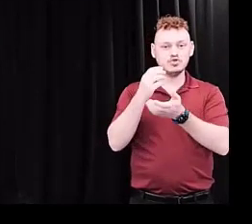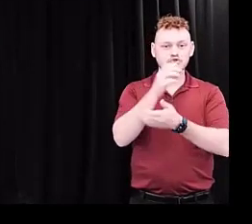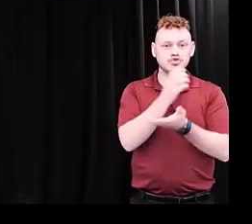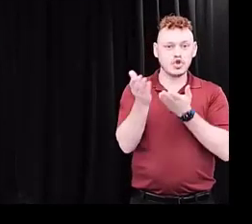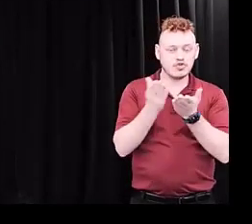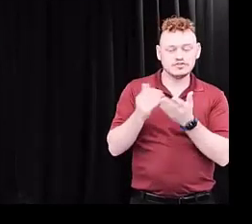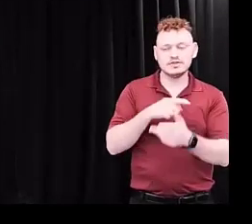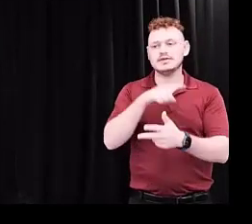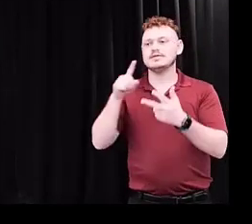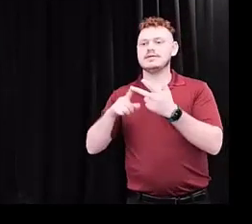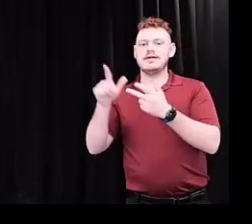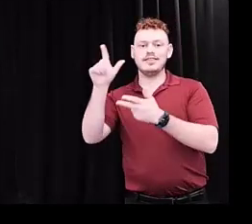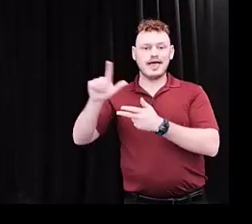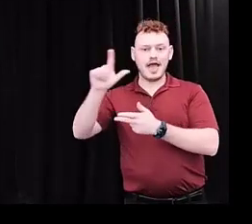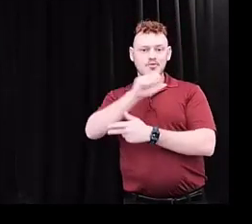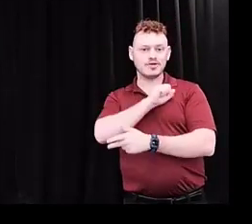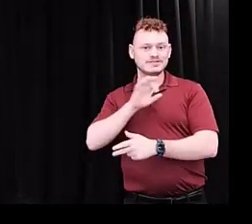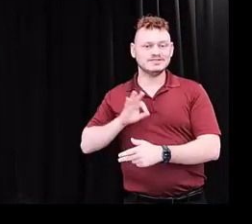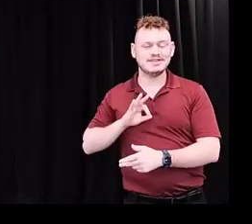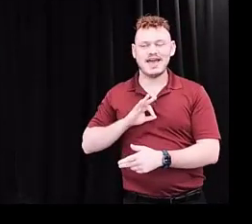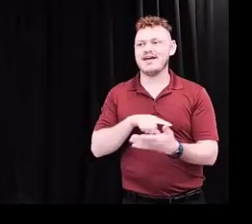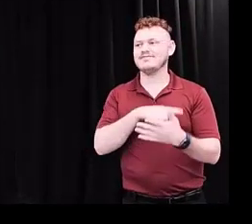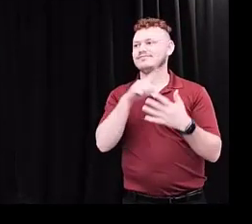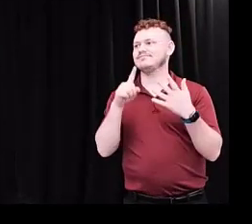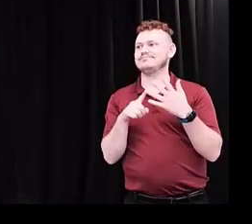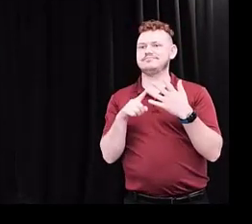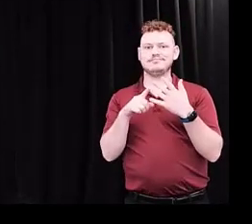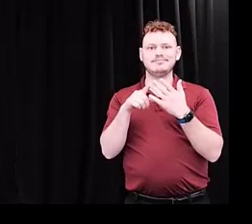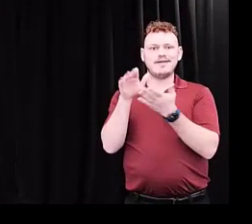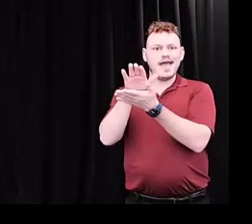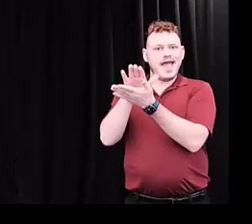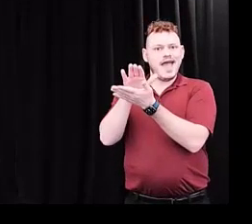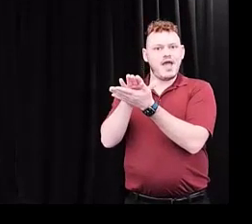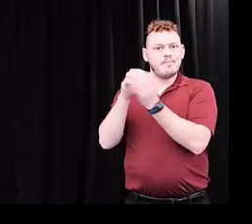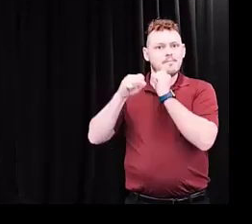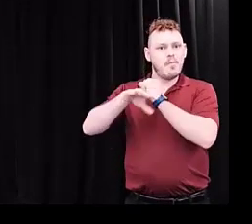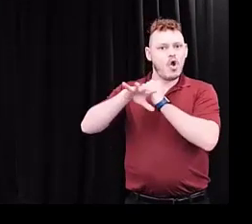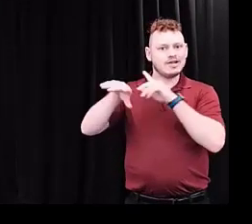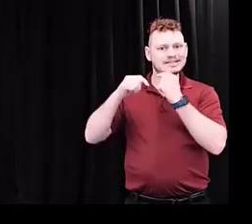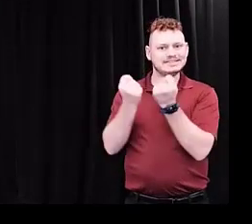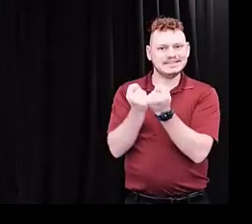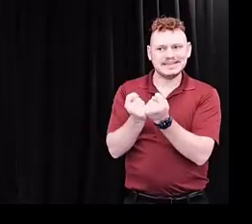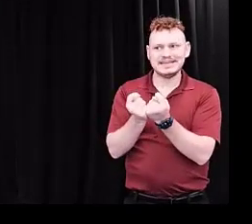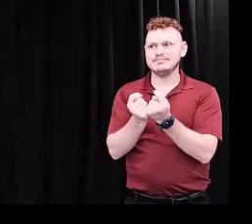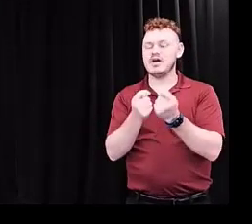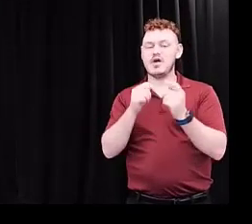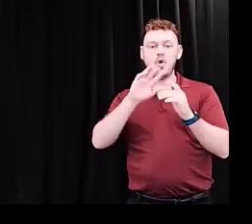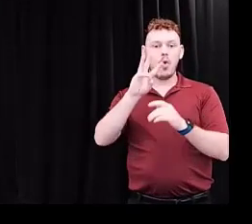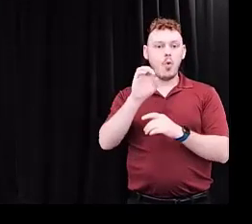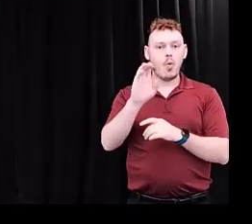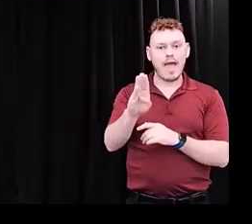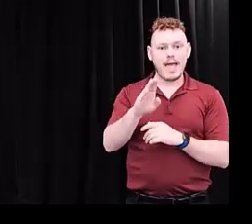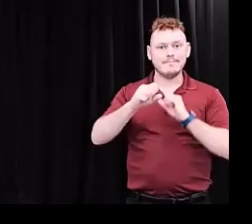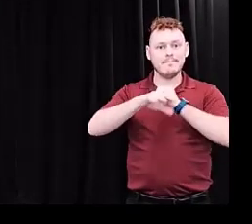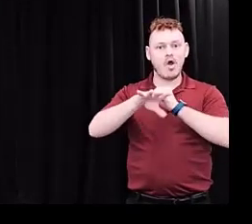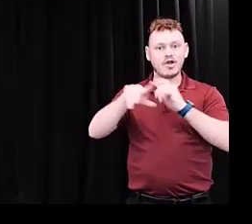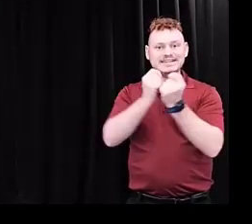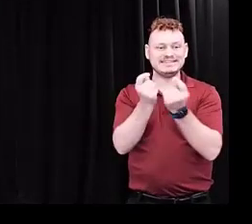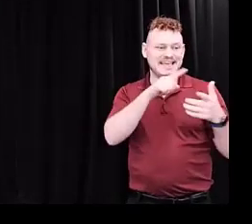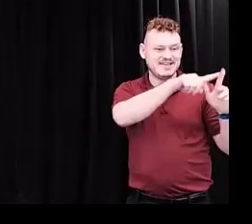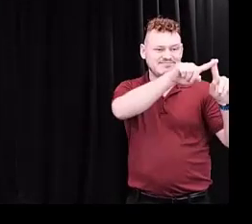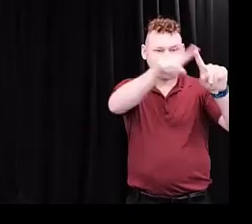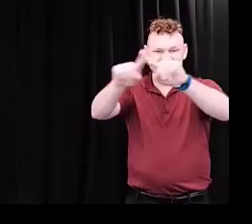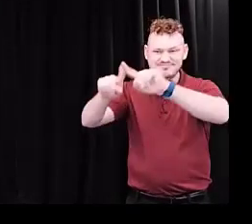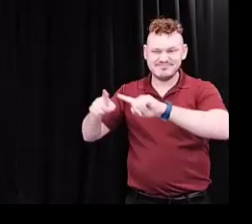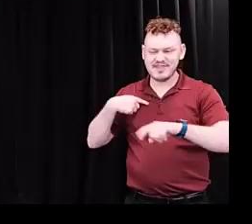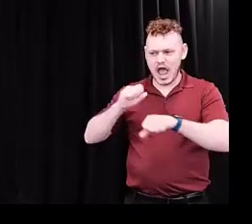staff, academic marketing teams, your web marketing team. I work with these teams all